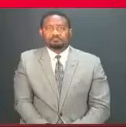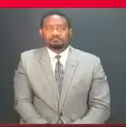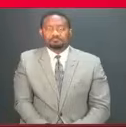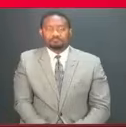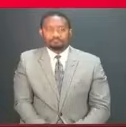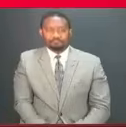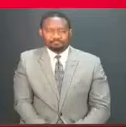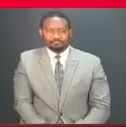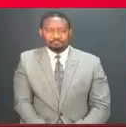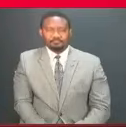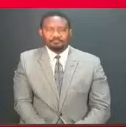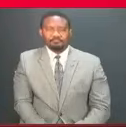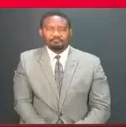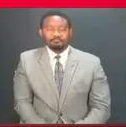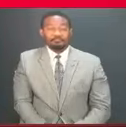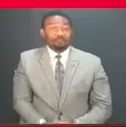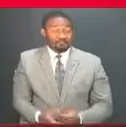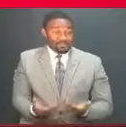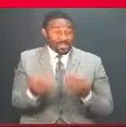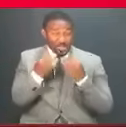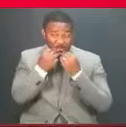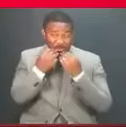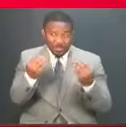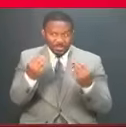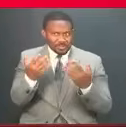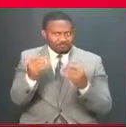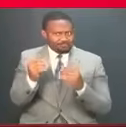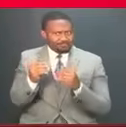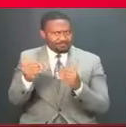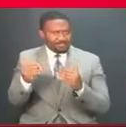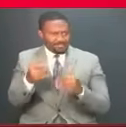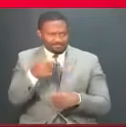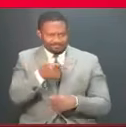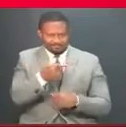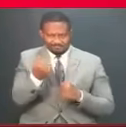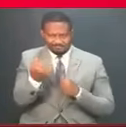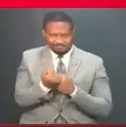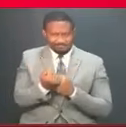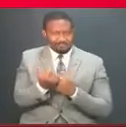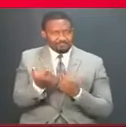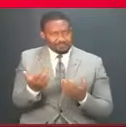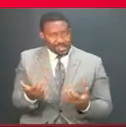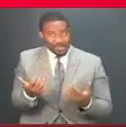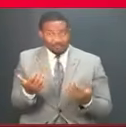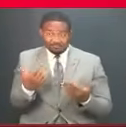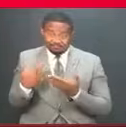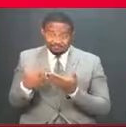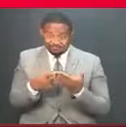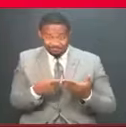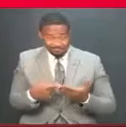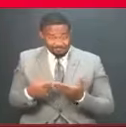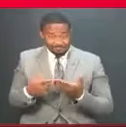Honorable members, motion moved and seconded is for the consideration of the House.